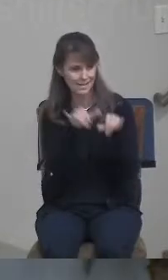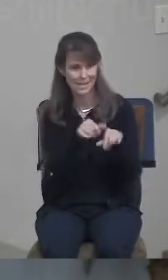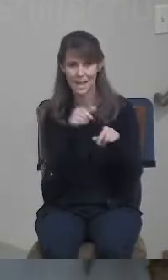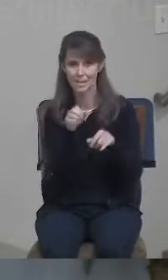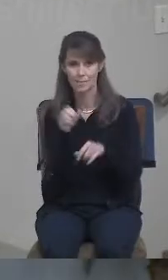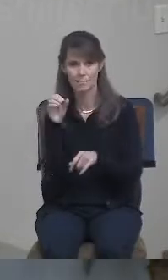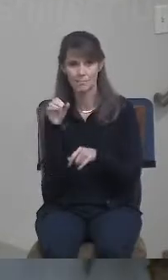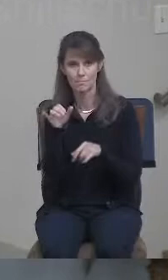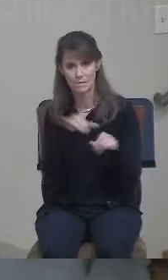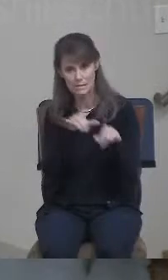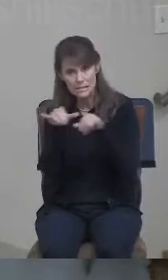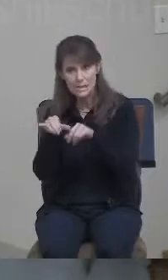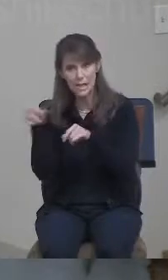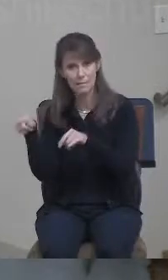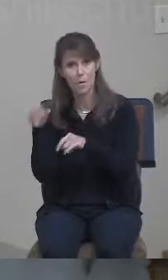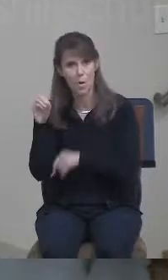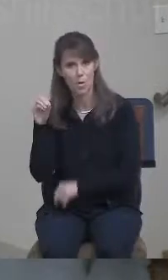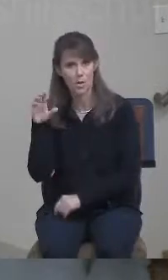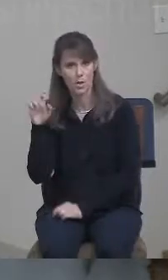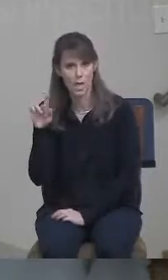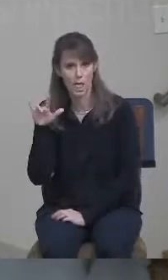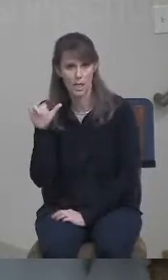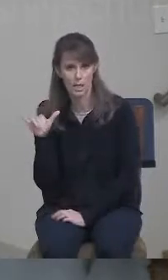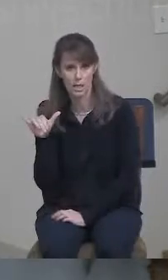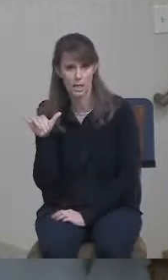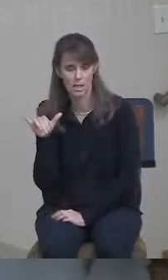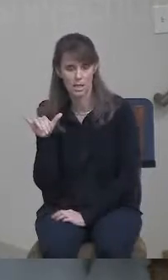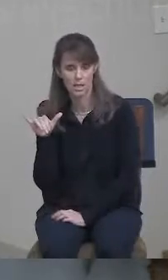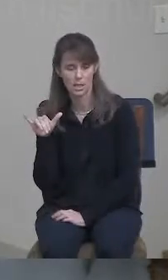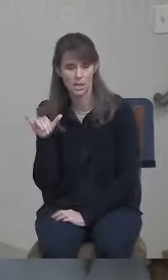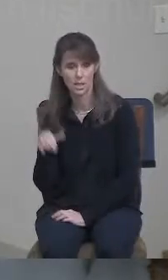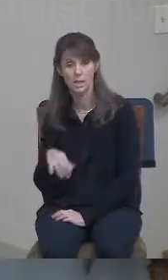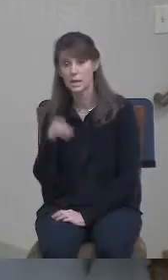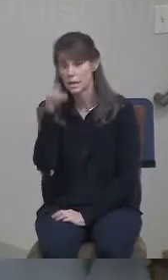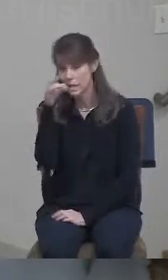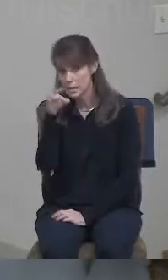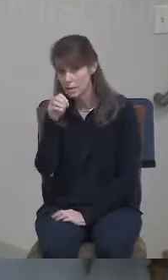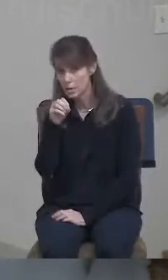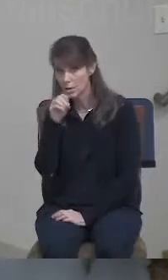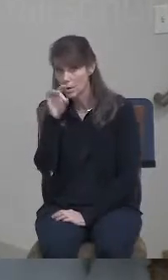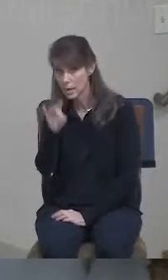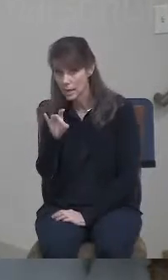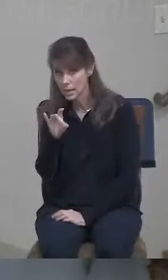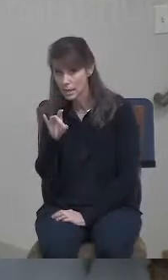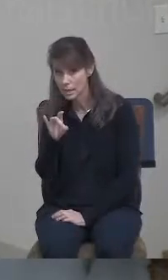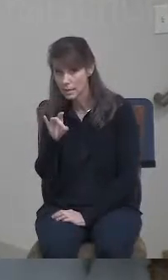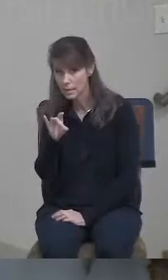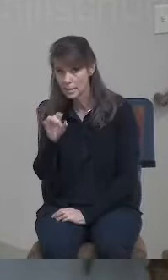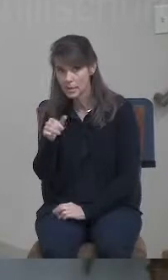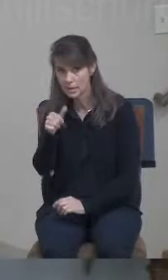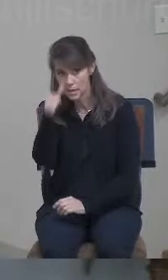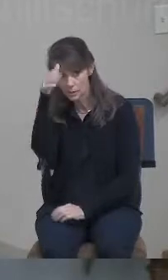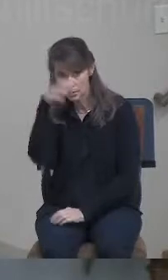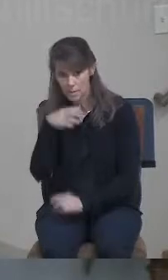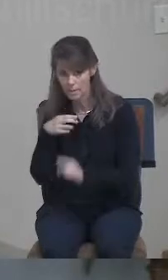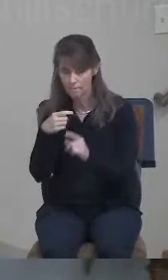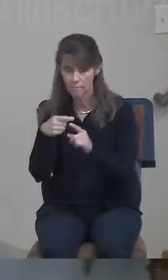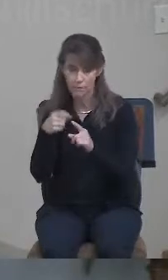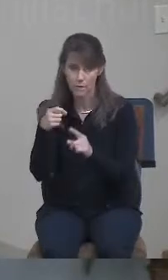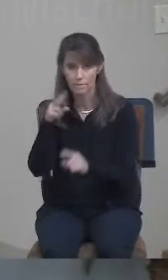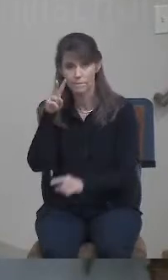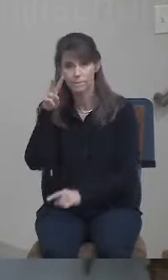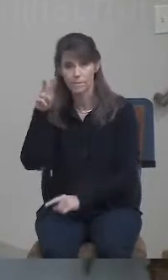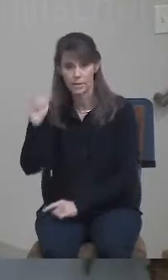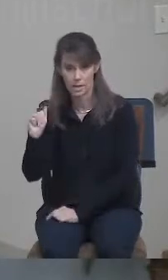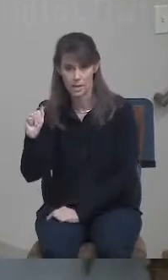that we talked about earlier. On December 18th, 1808, a William Gurry of Virginia wrote in the